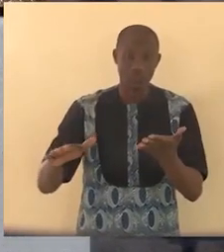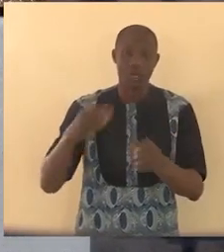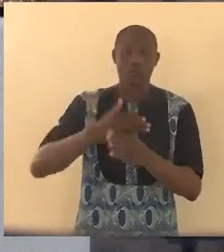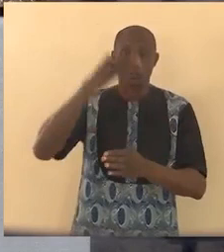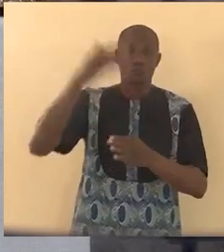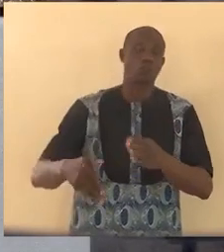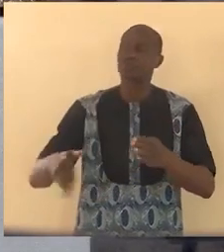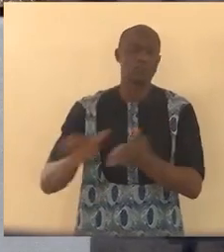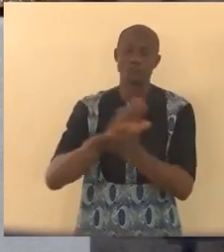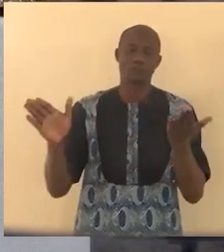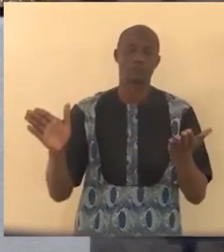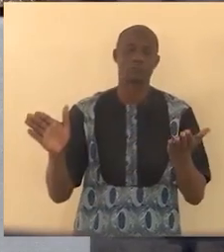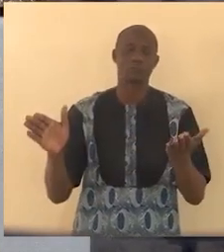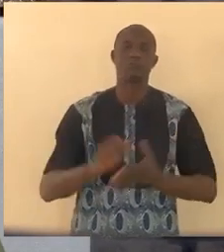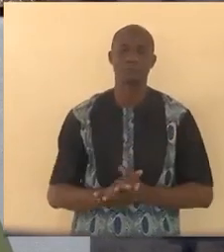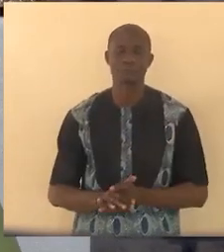total annihilation,